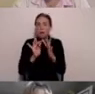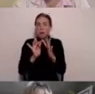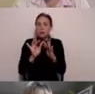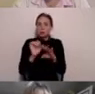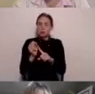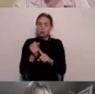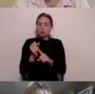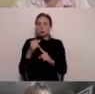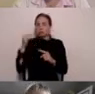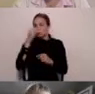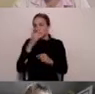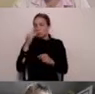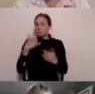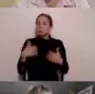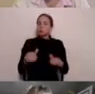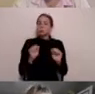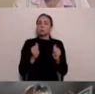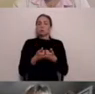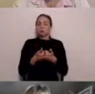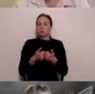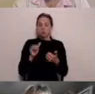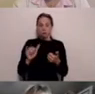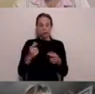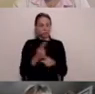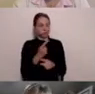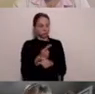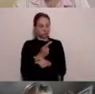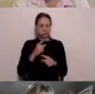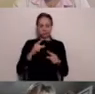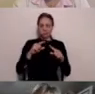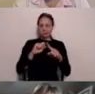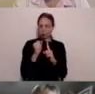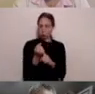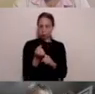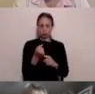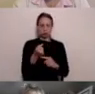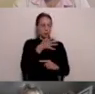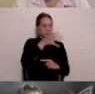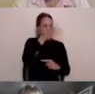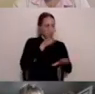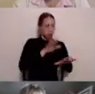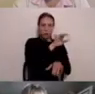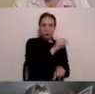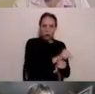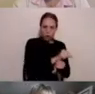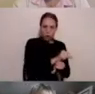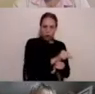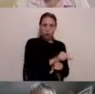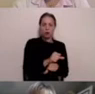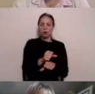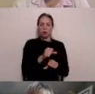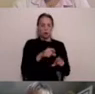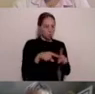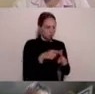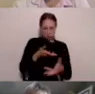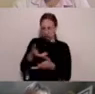situation for the first time. That classic situation of, parent juggling work as well as attending to the child's